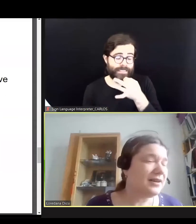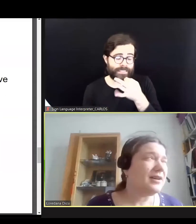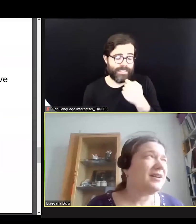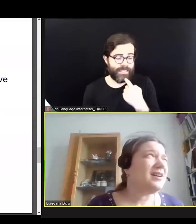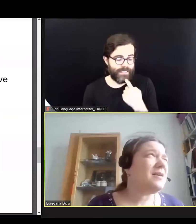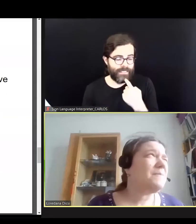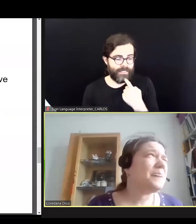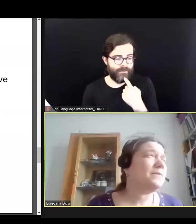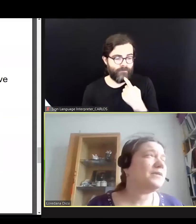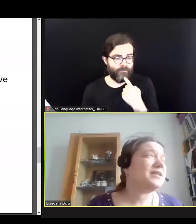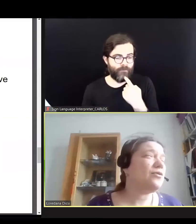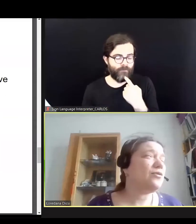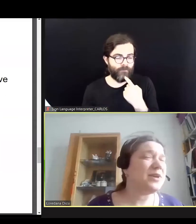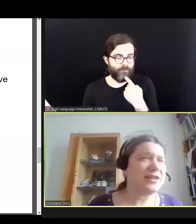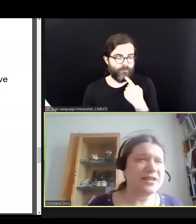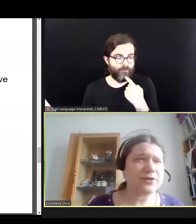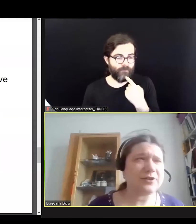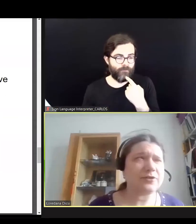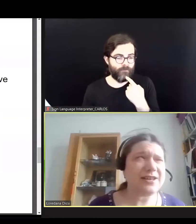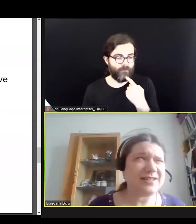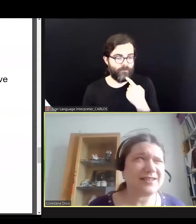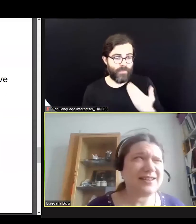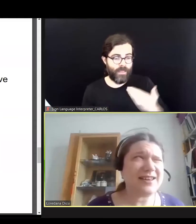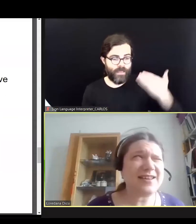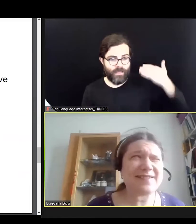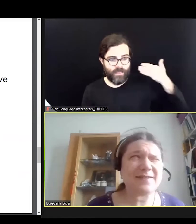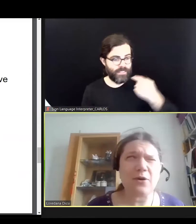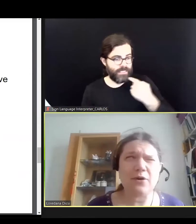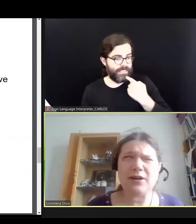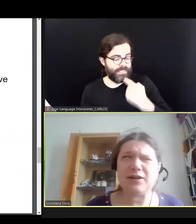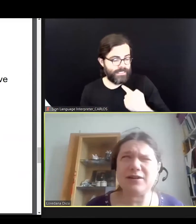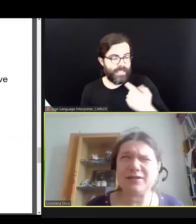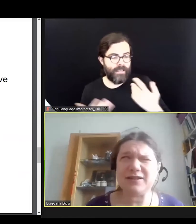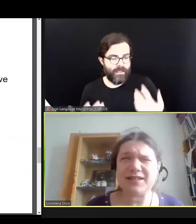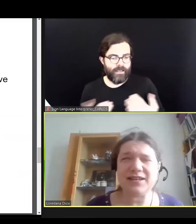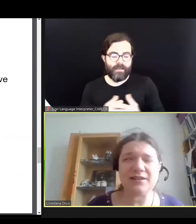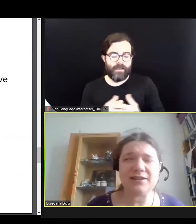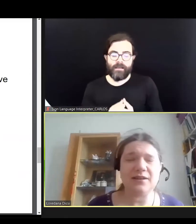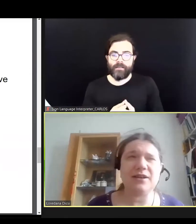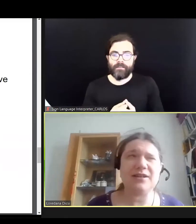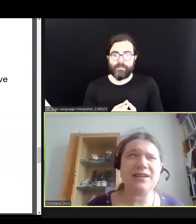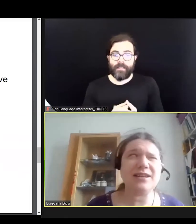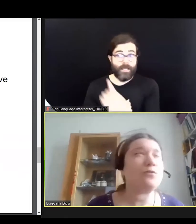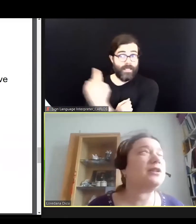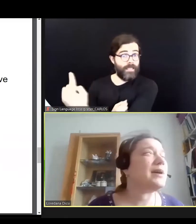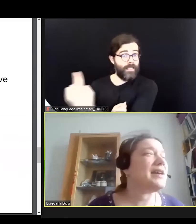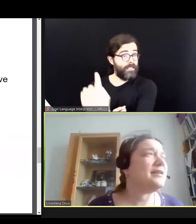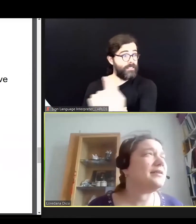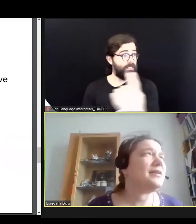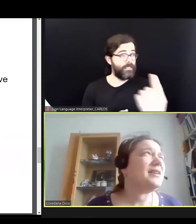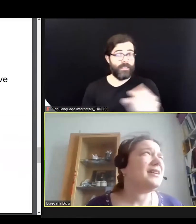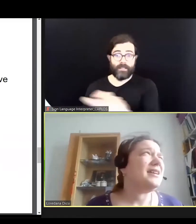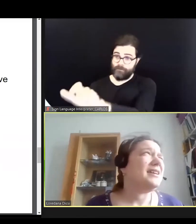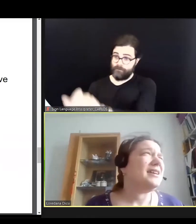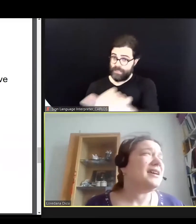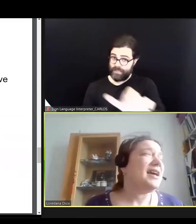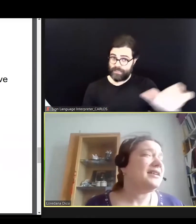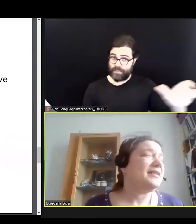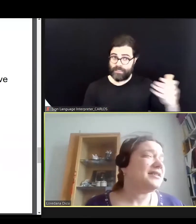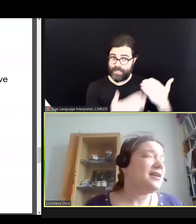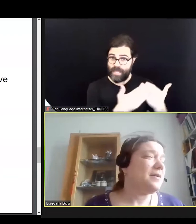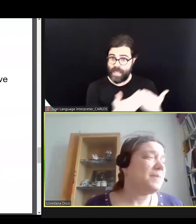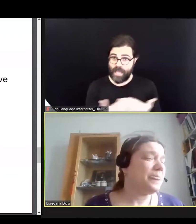right to quality and to the same education as their non-disabled people. So this is essential.